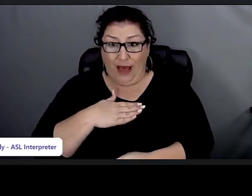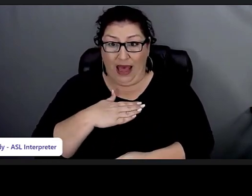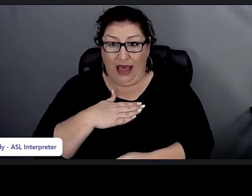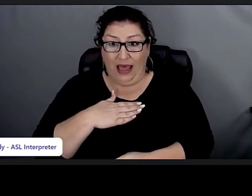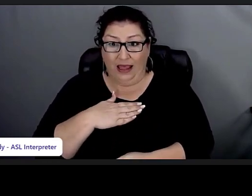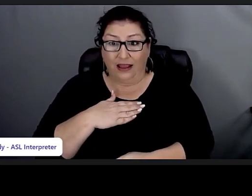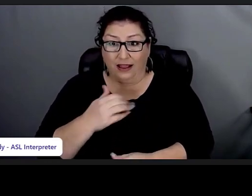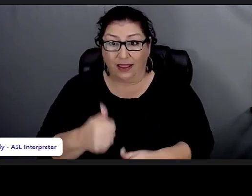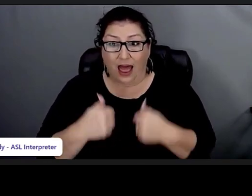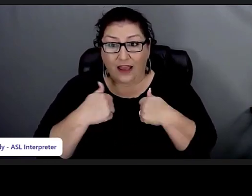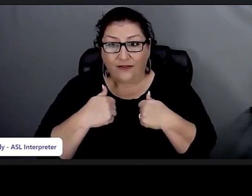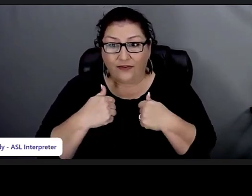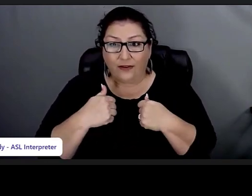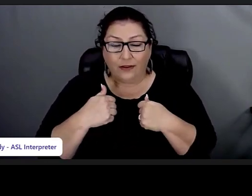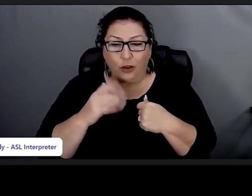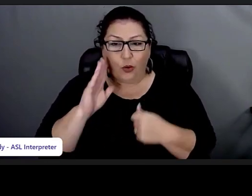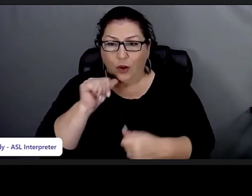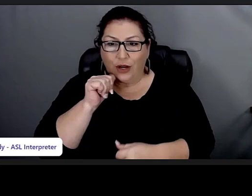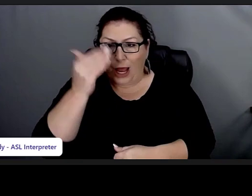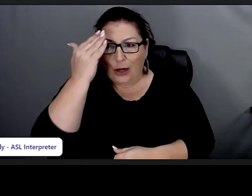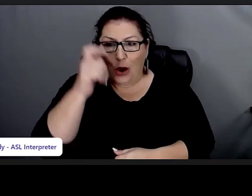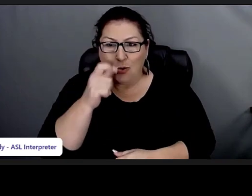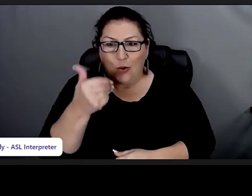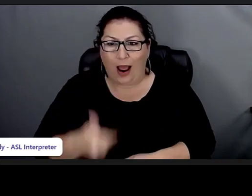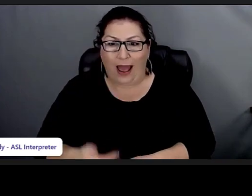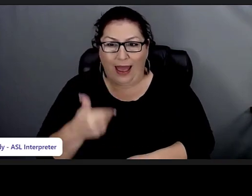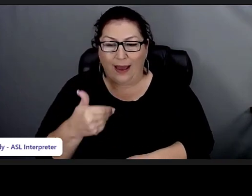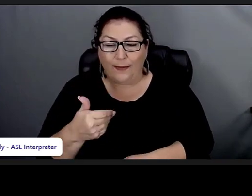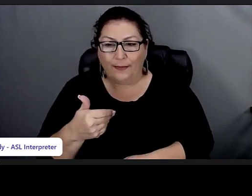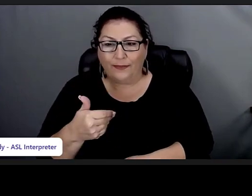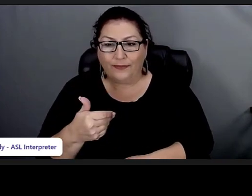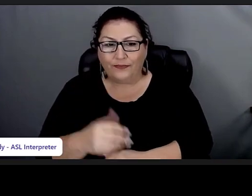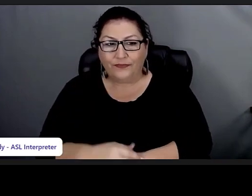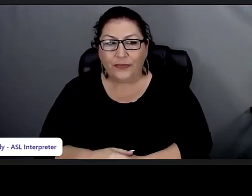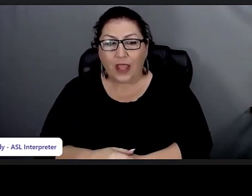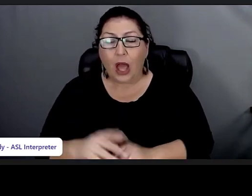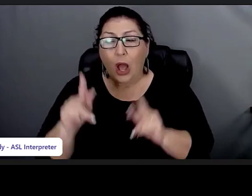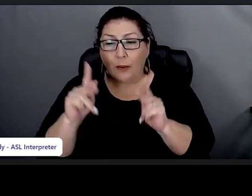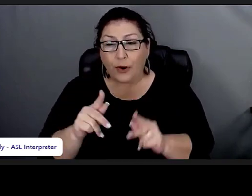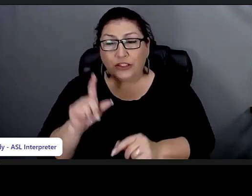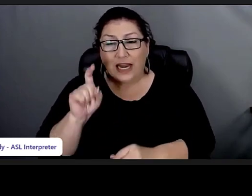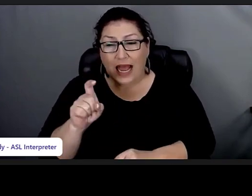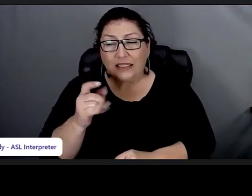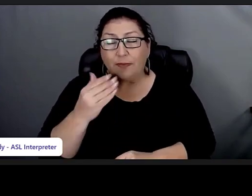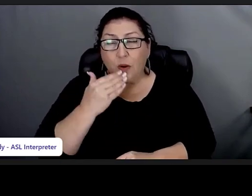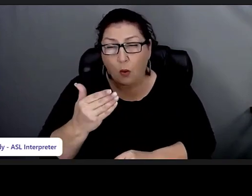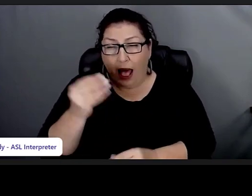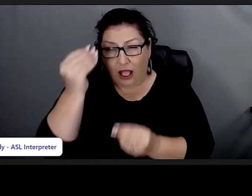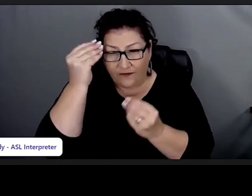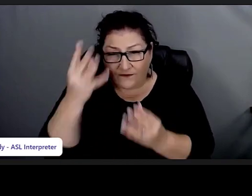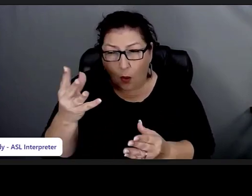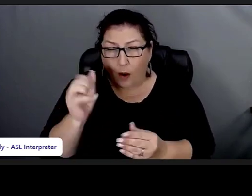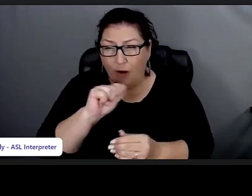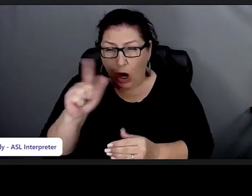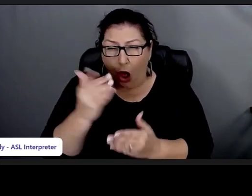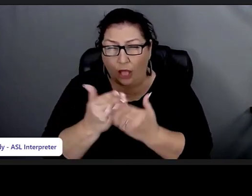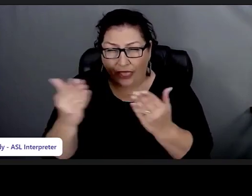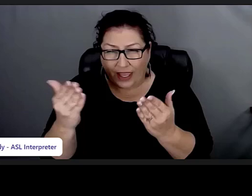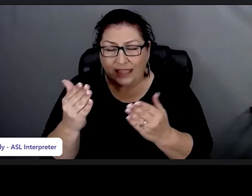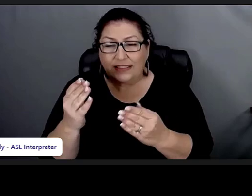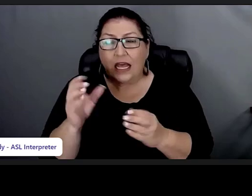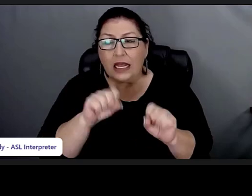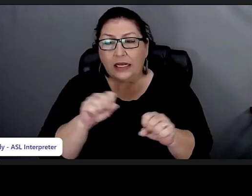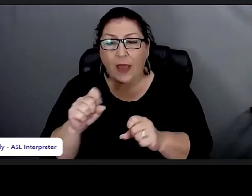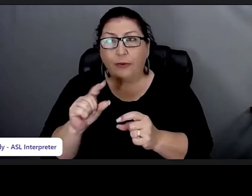I am? To obtain consent, a person has to be well informed in all matters in order to make an